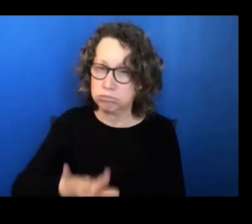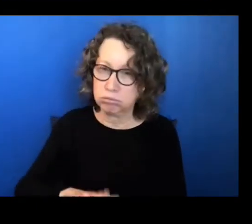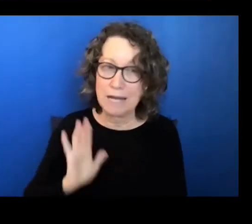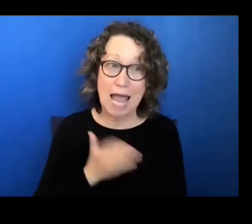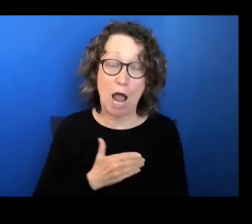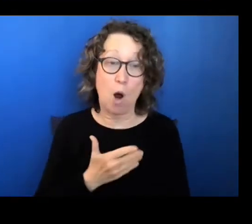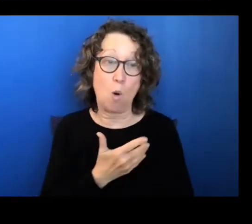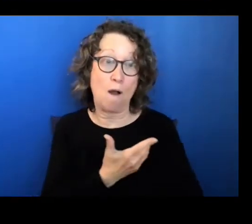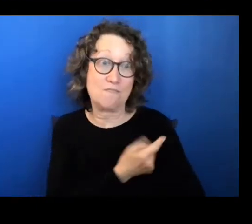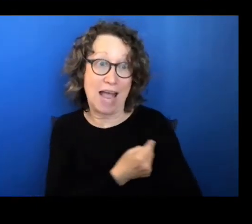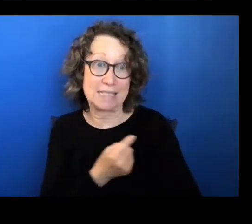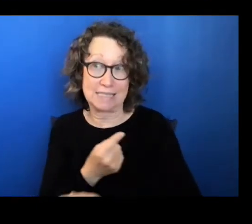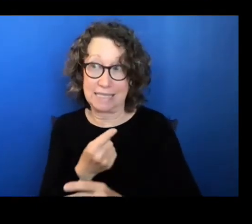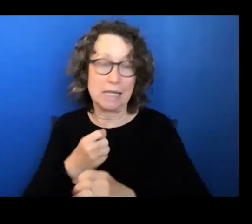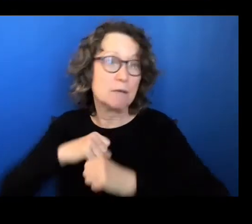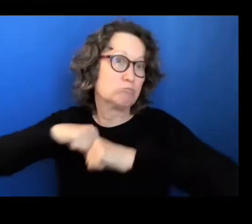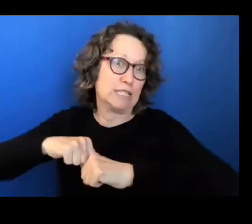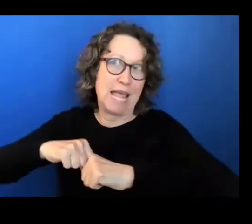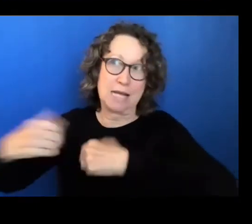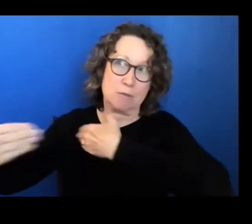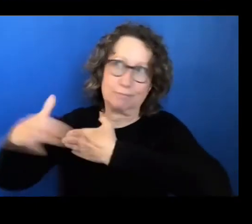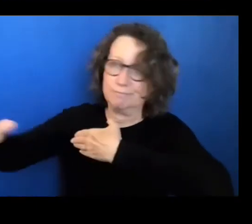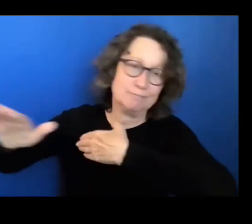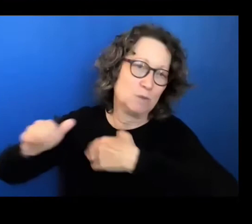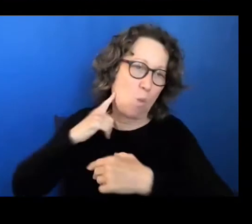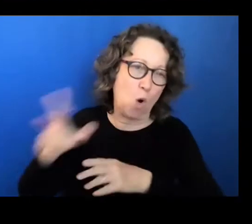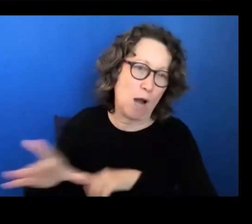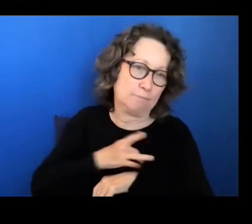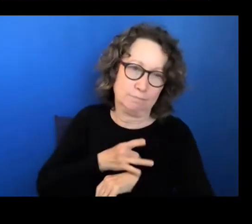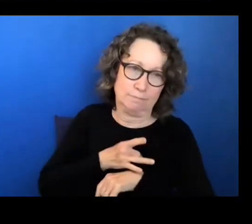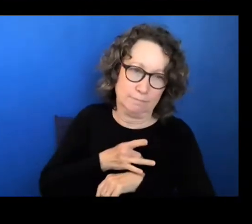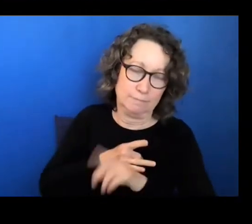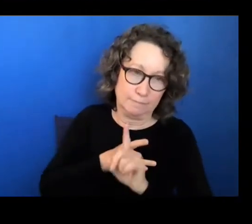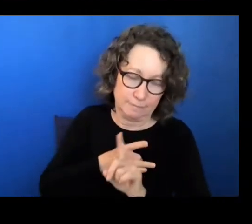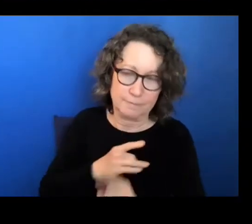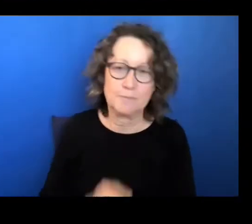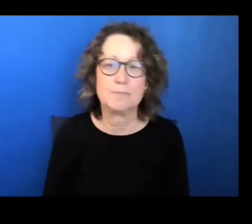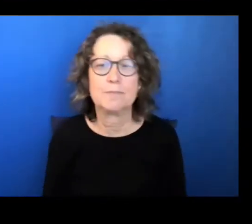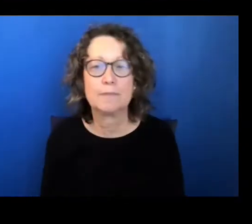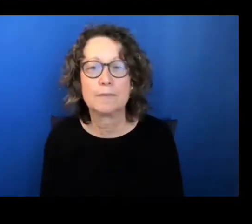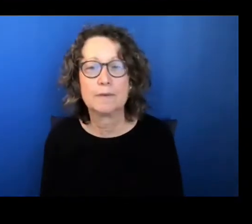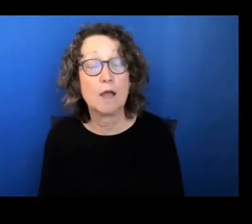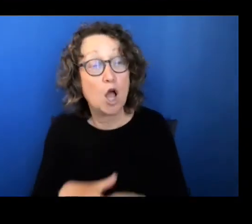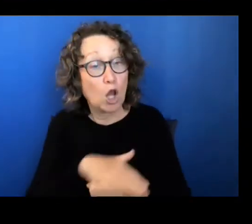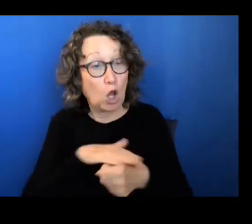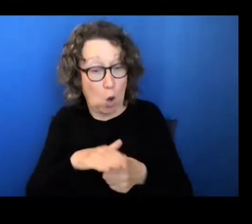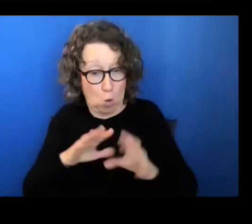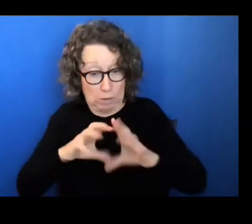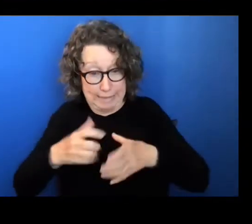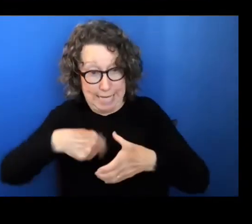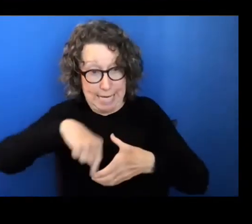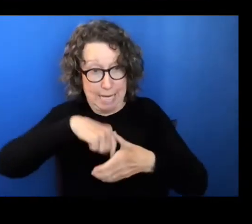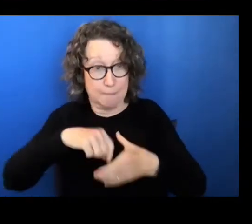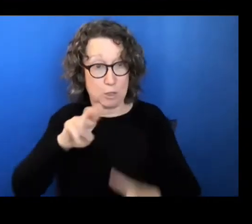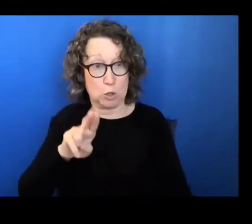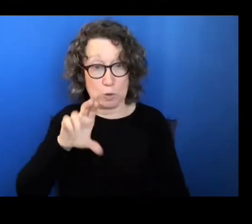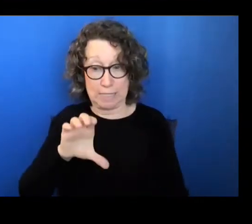vaccines are effective against these concerning variants. Our local team at